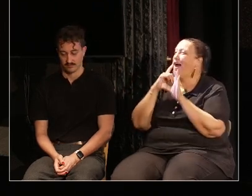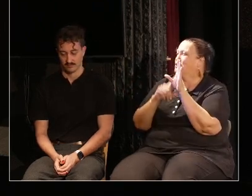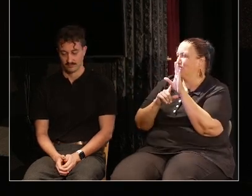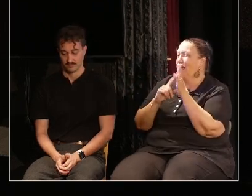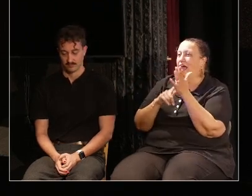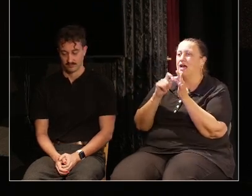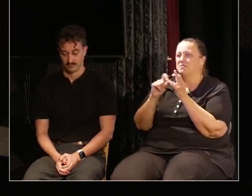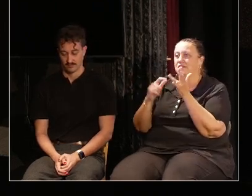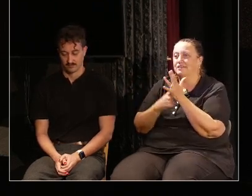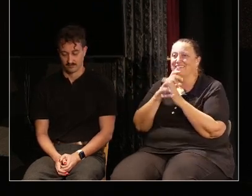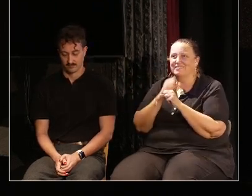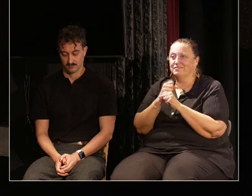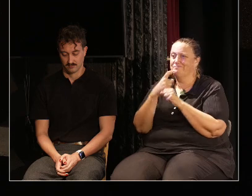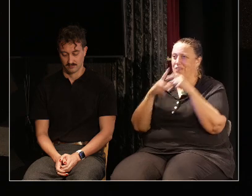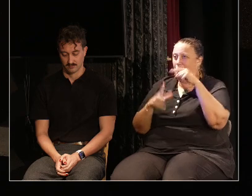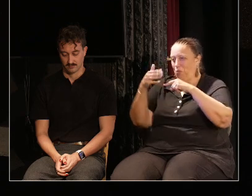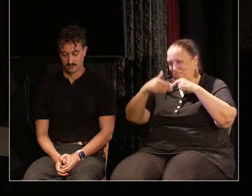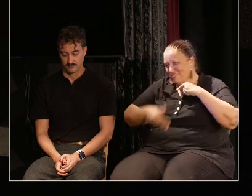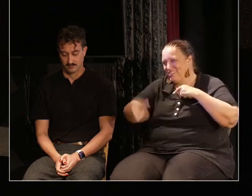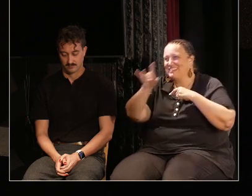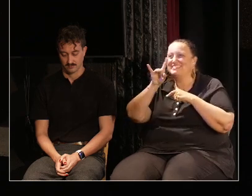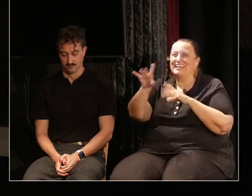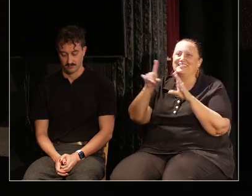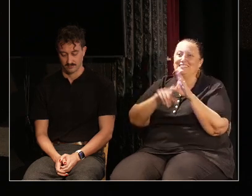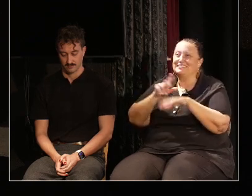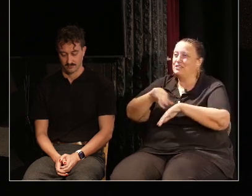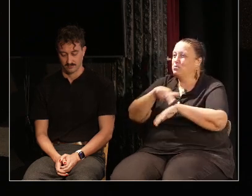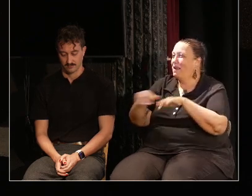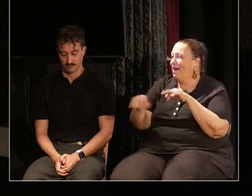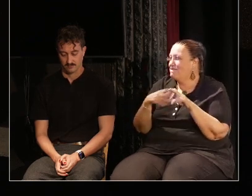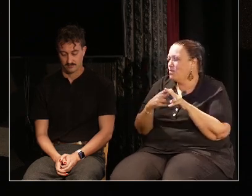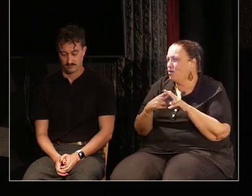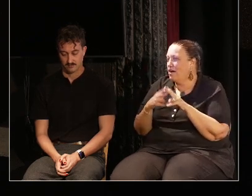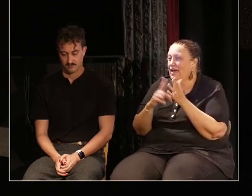a long-awaited 10-year national plan for the health and wellbeing of